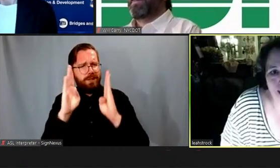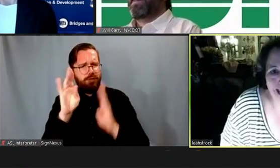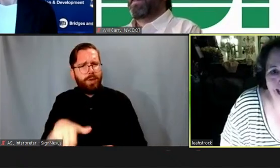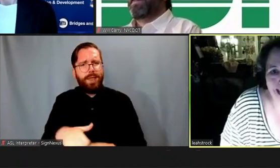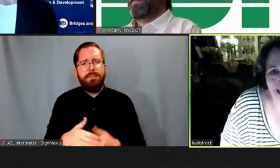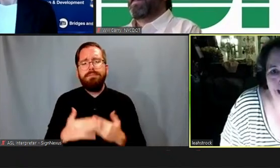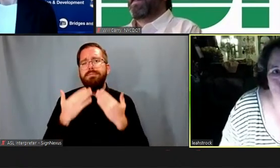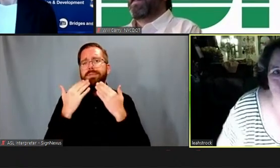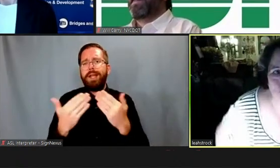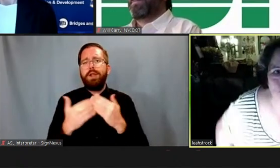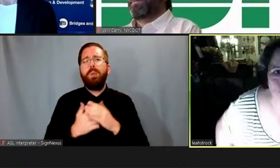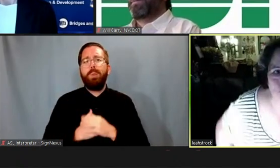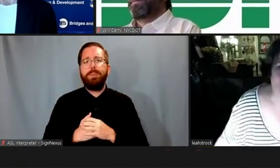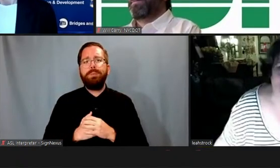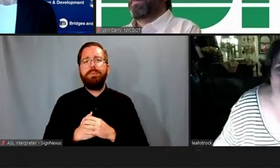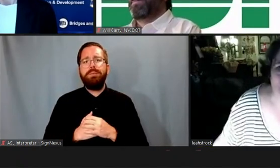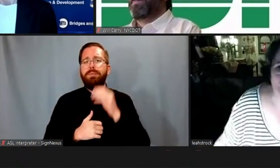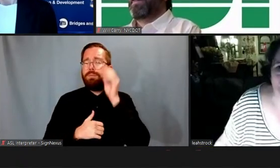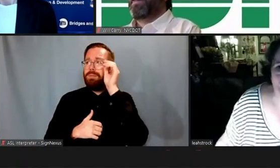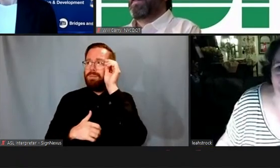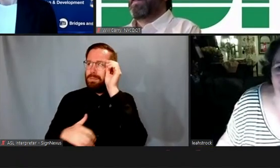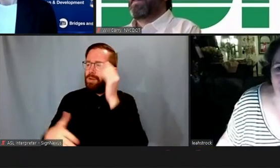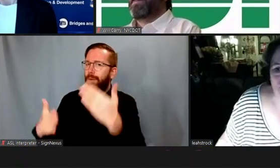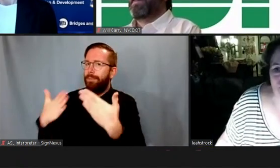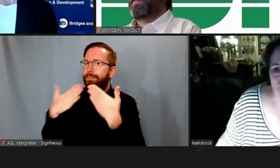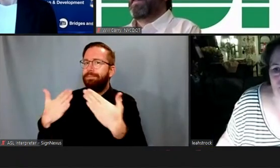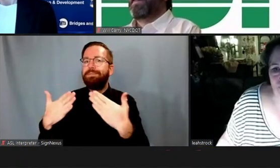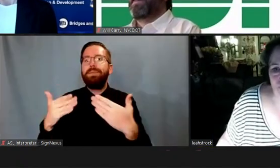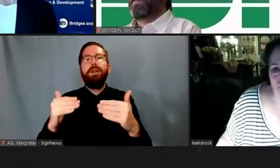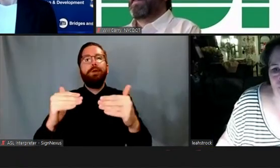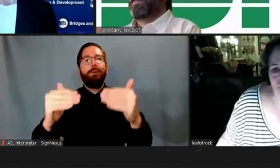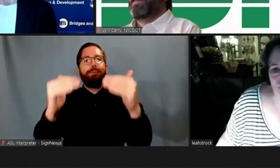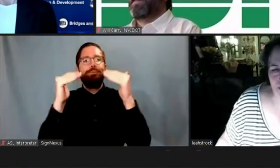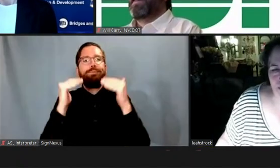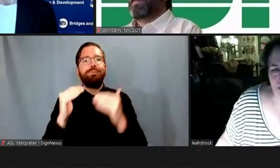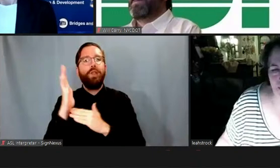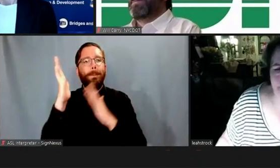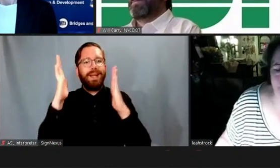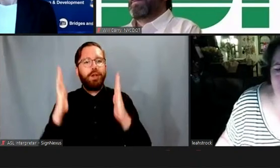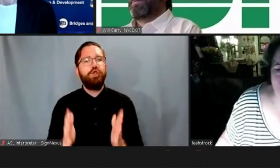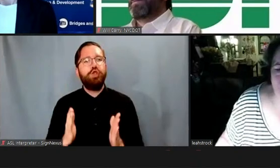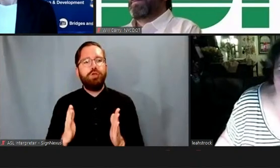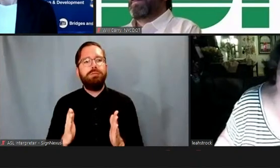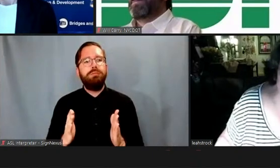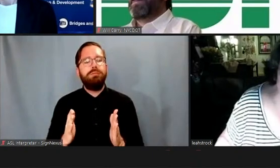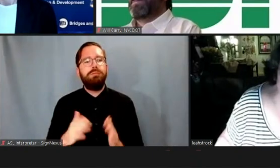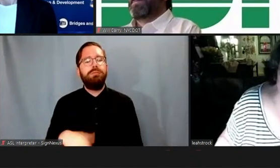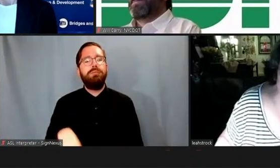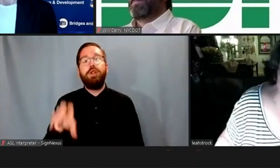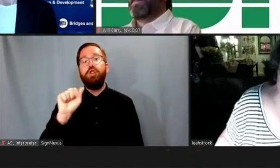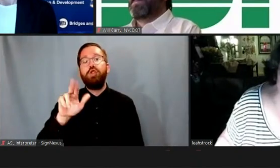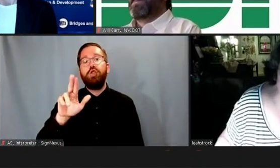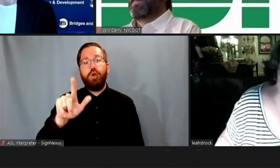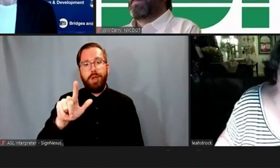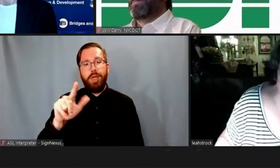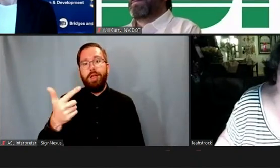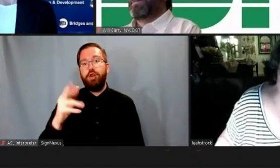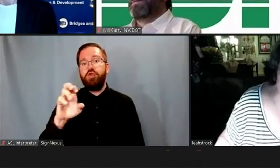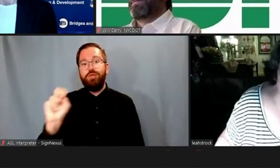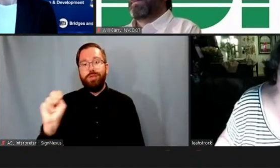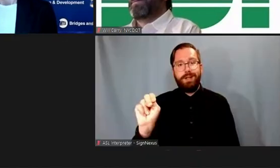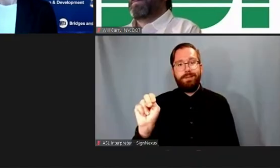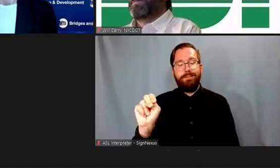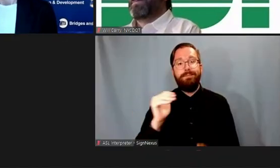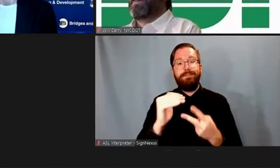right thank you thank you our next speaker is saul green followed by